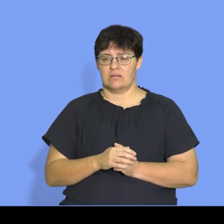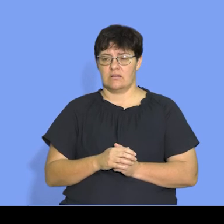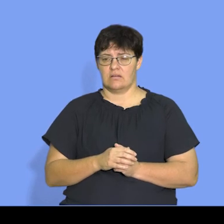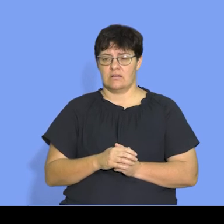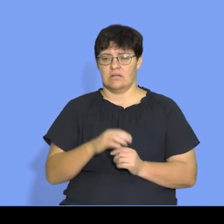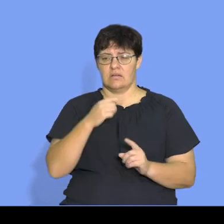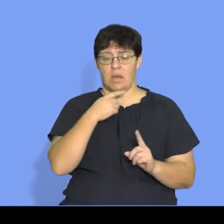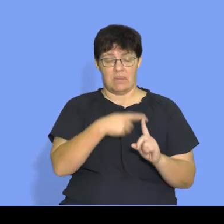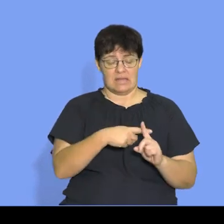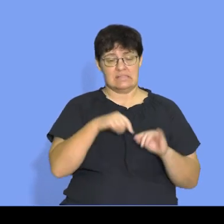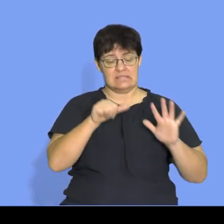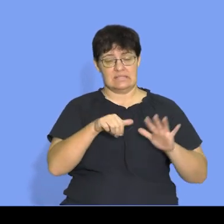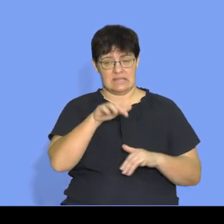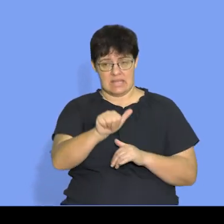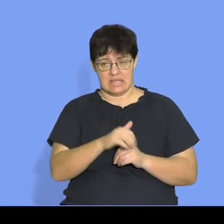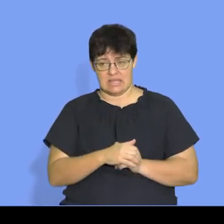16a